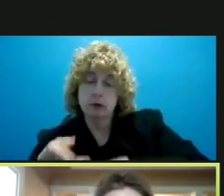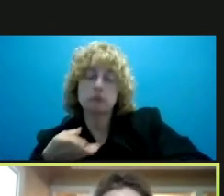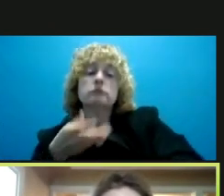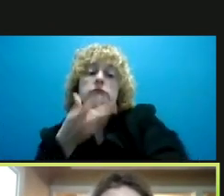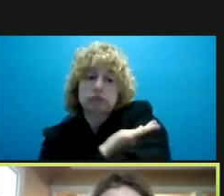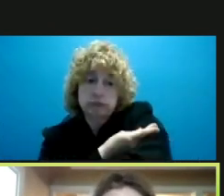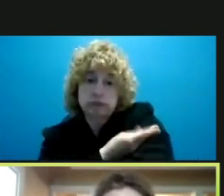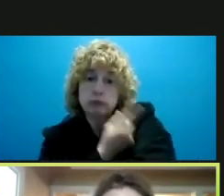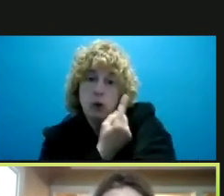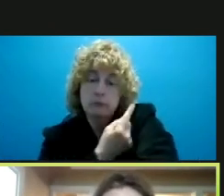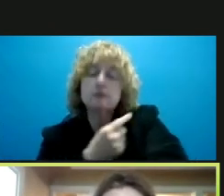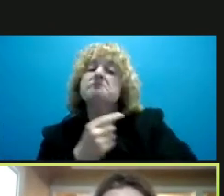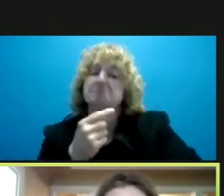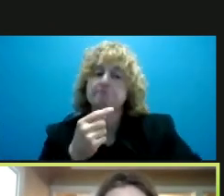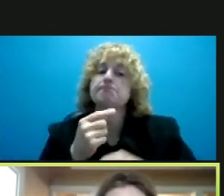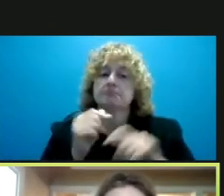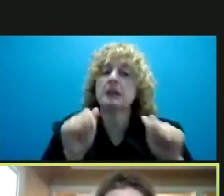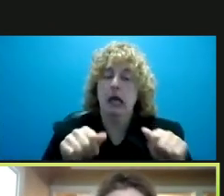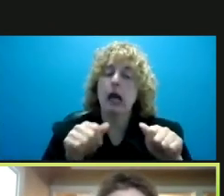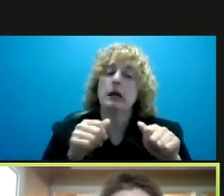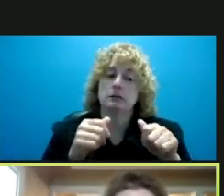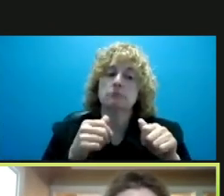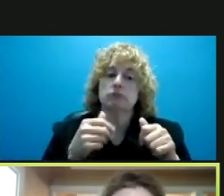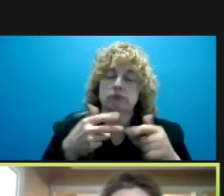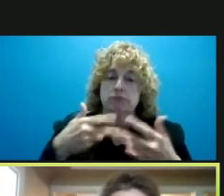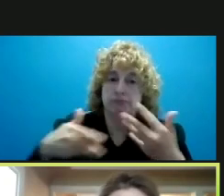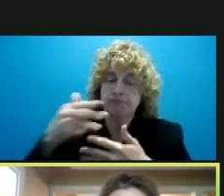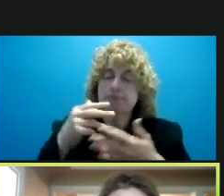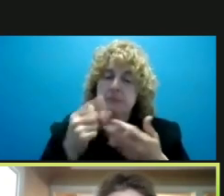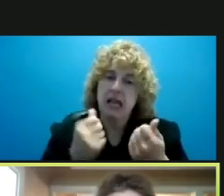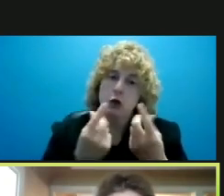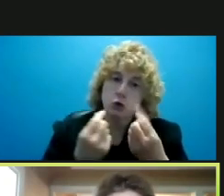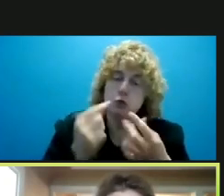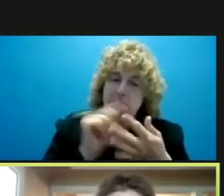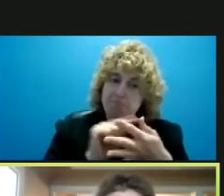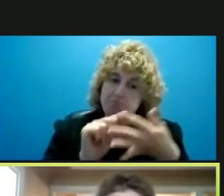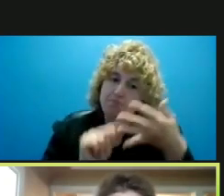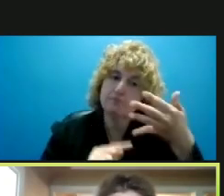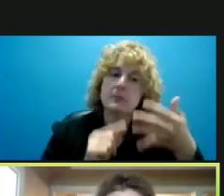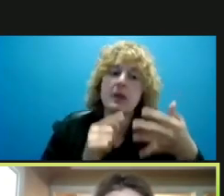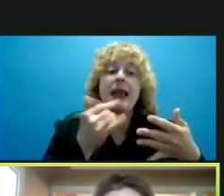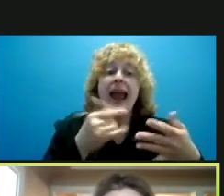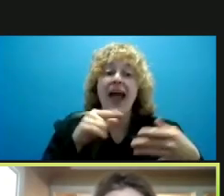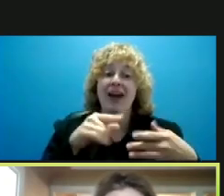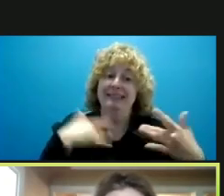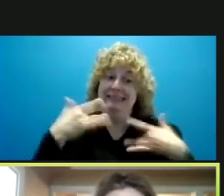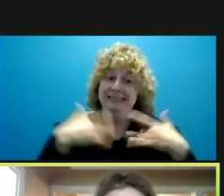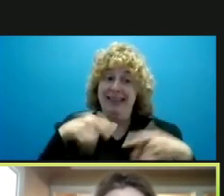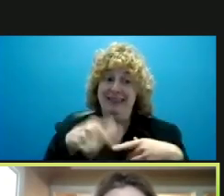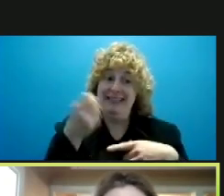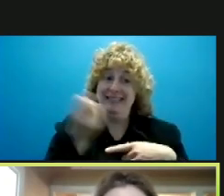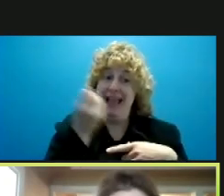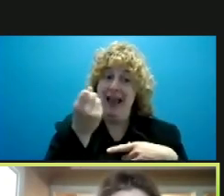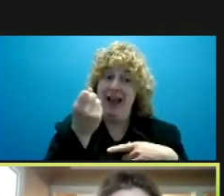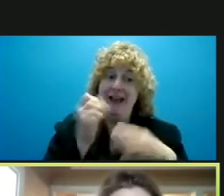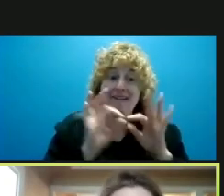So we're excited to announce our let's get back family vaccine day this Saturday, May 1st, 2021